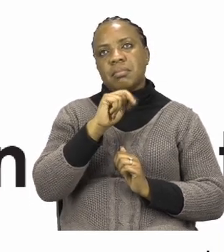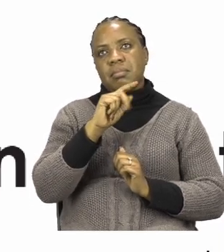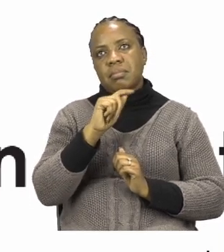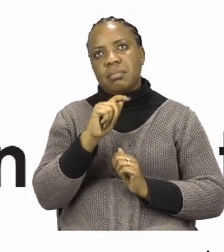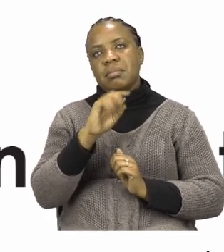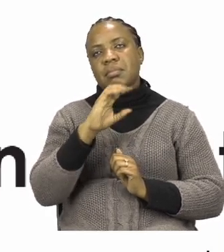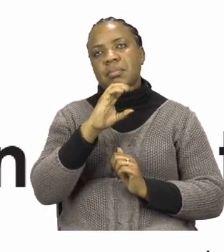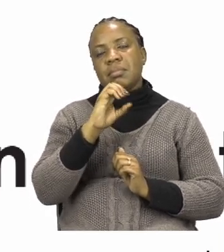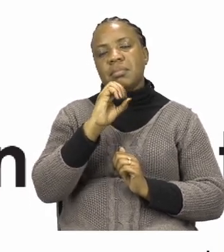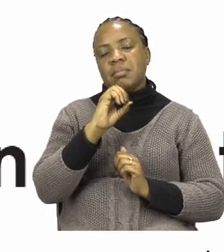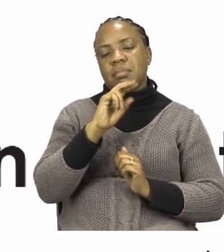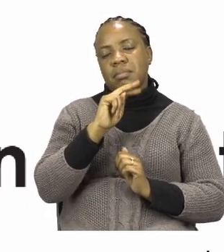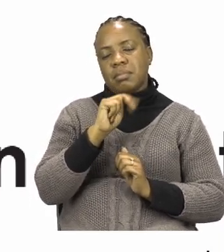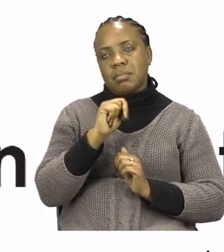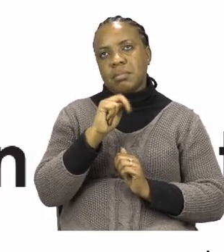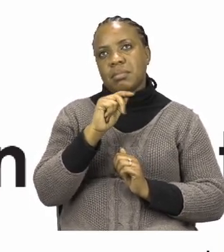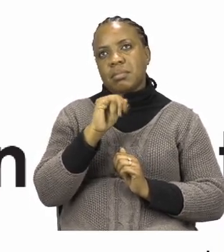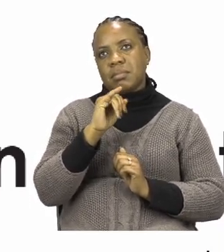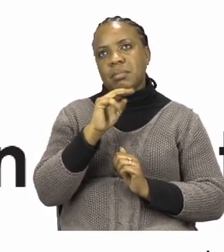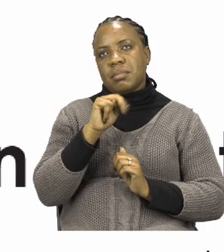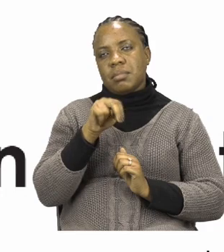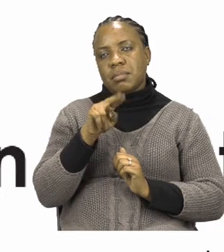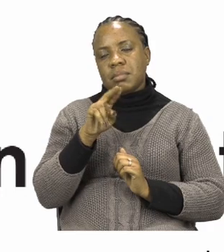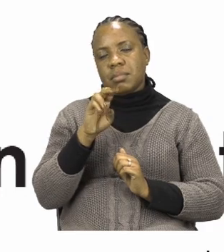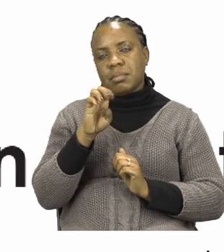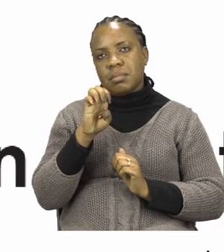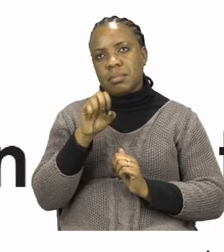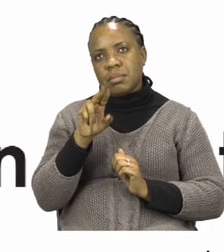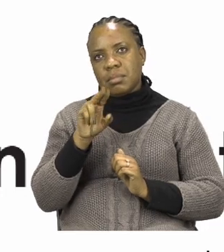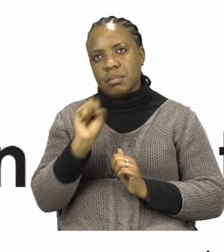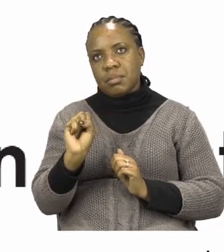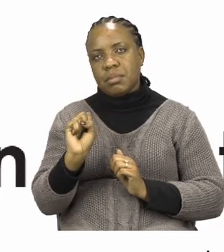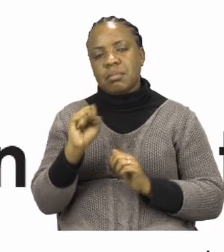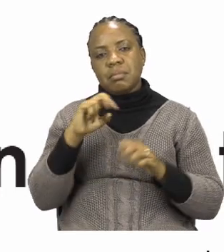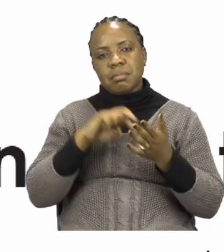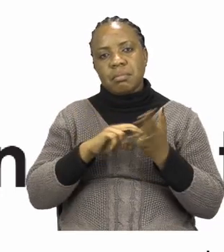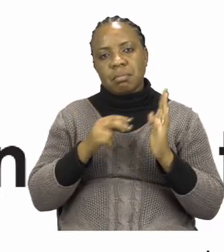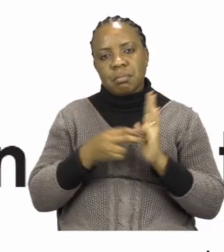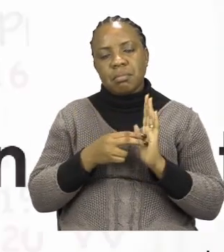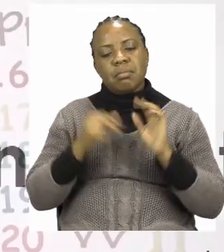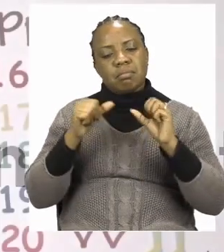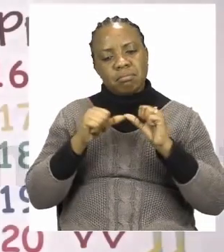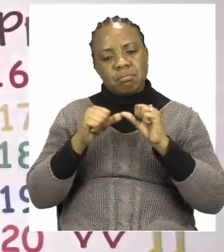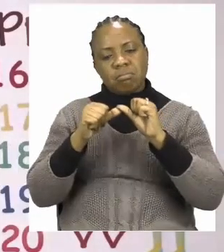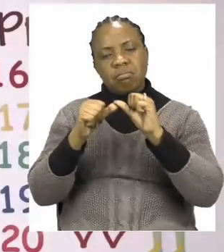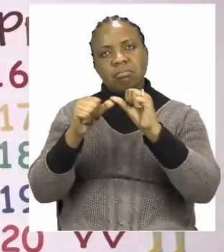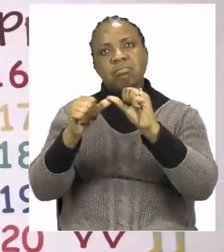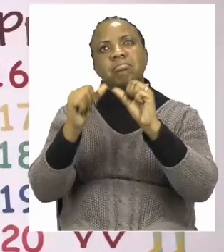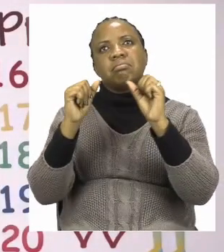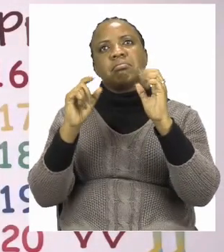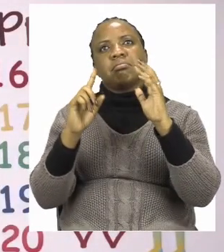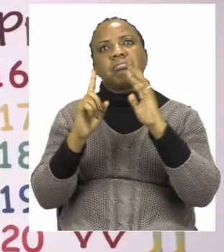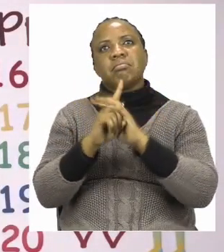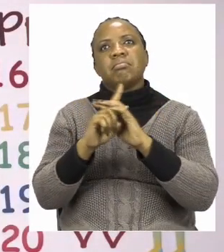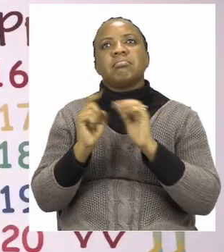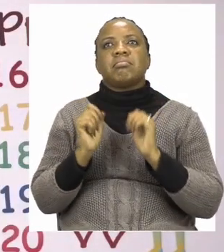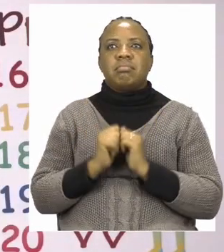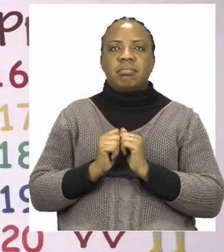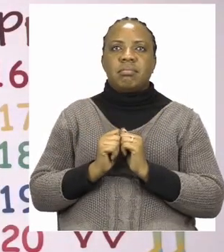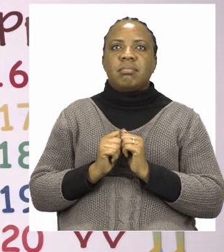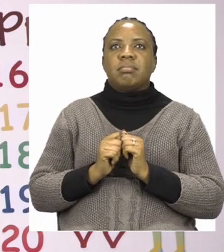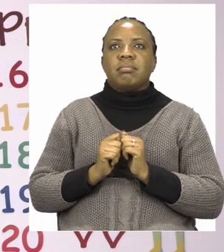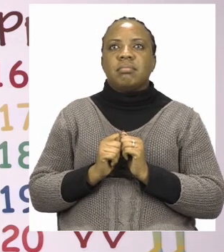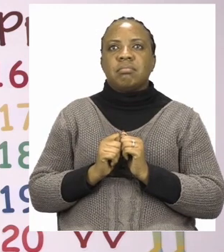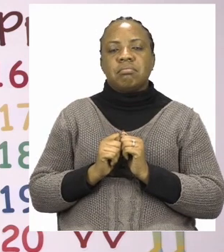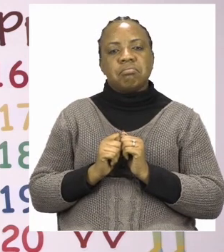to focus on the 2 pictures that you can see on the board. Let's take a look at the sentences I have. Now, for the